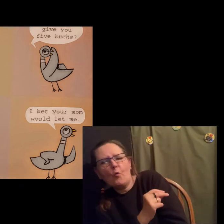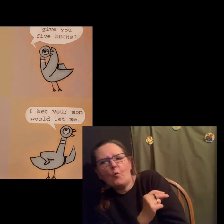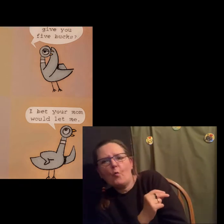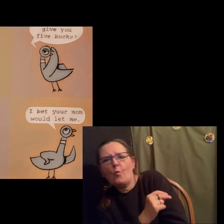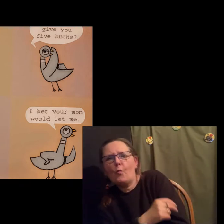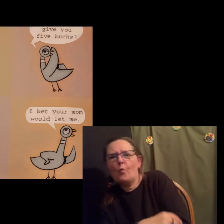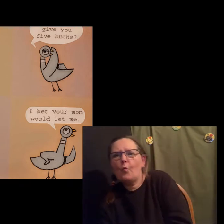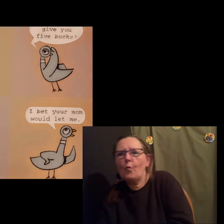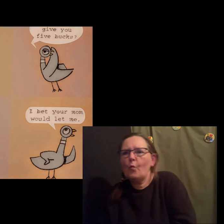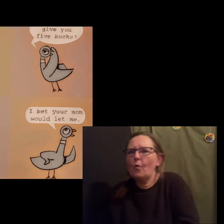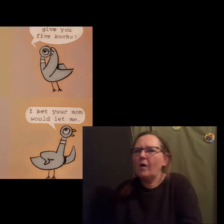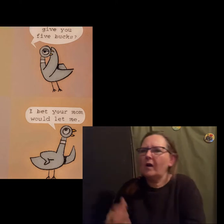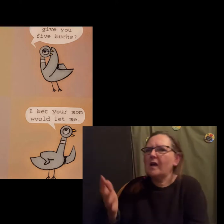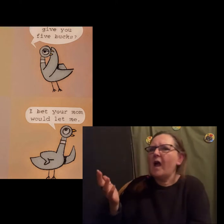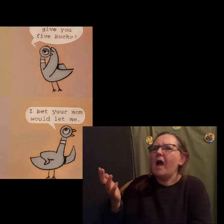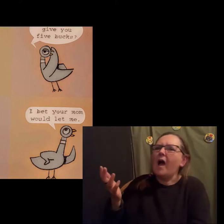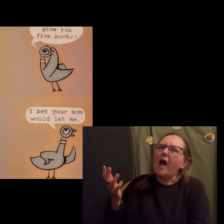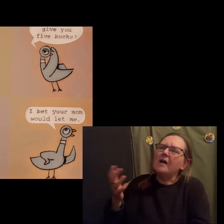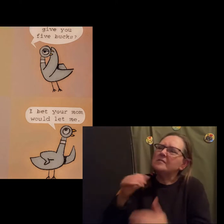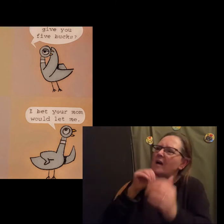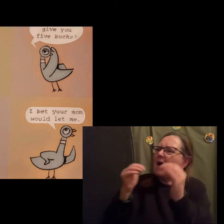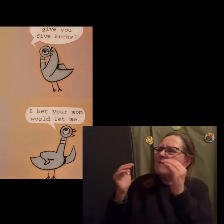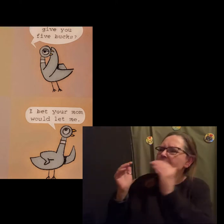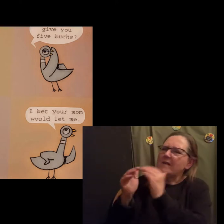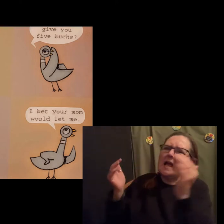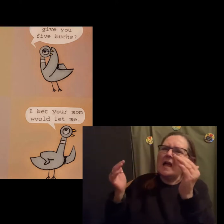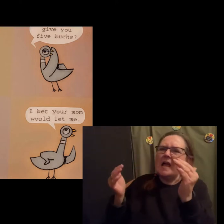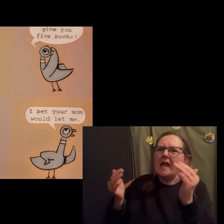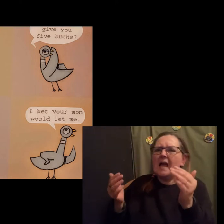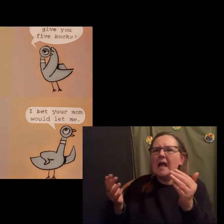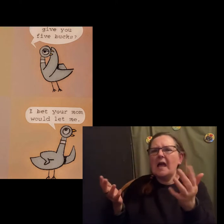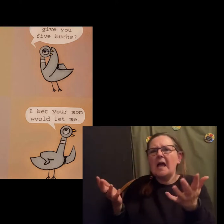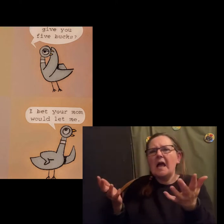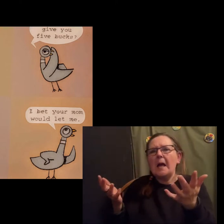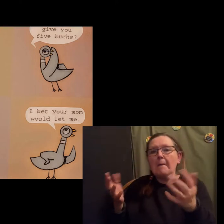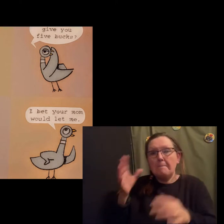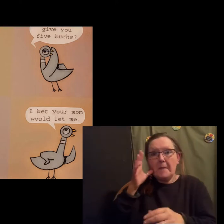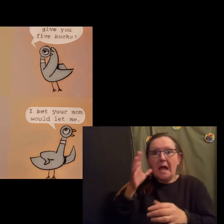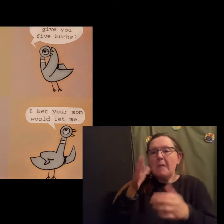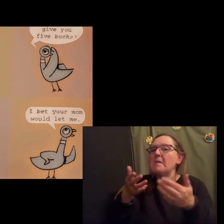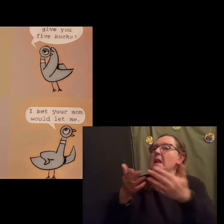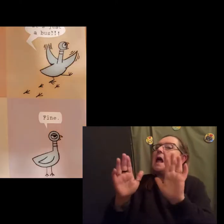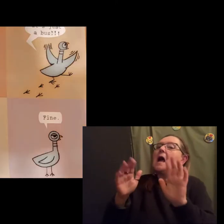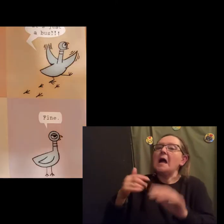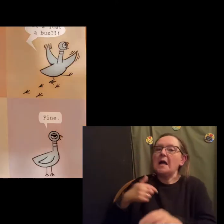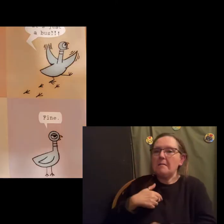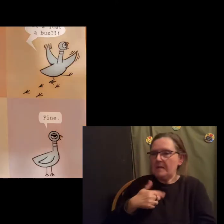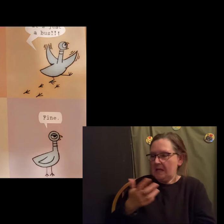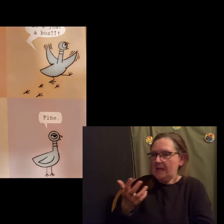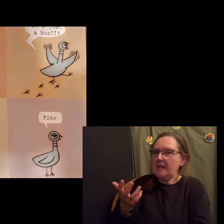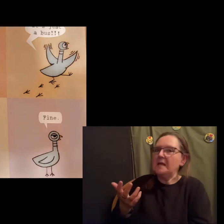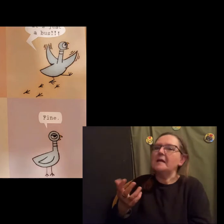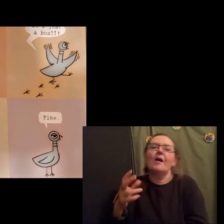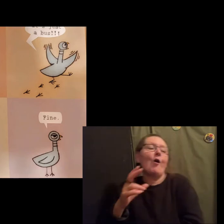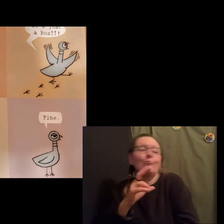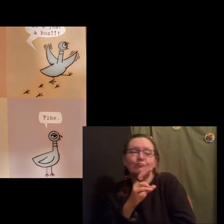No. No fair. I bet your mom would let me. No.